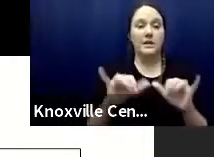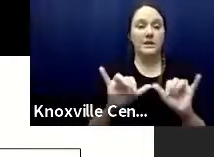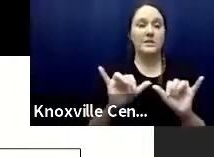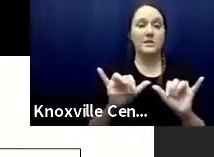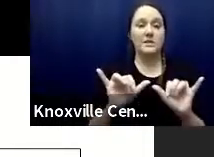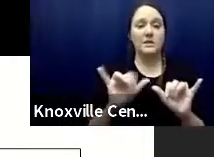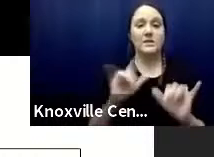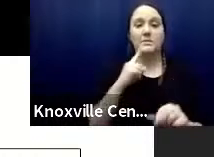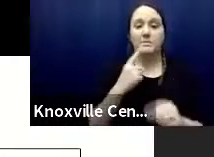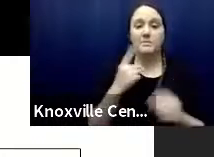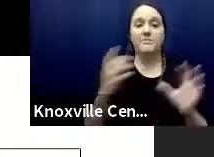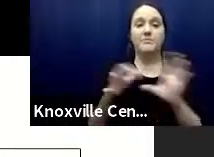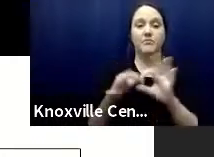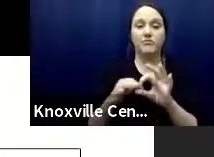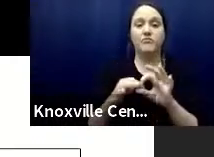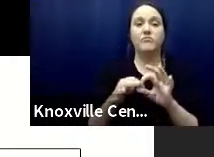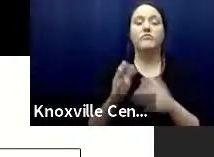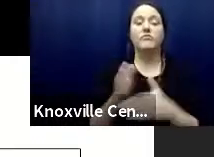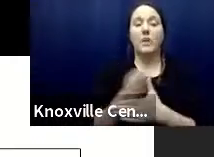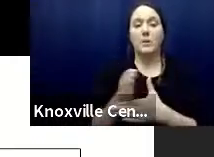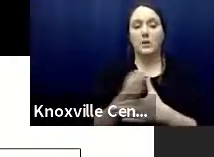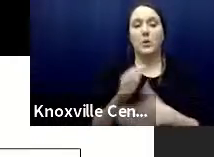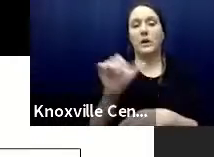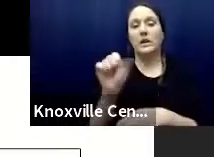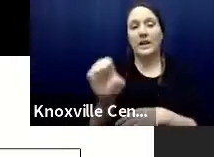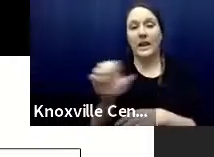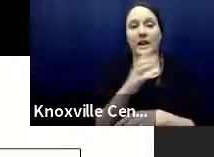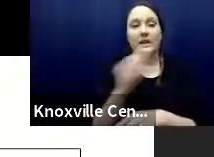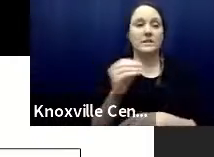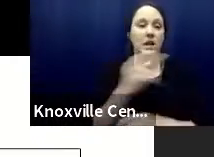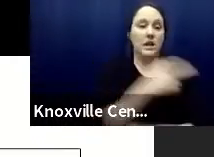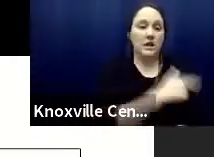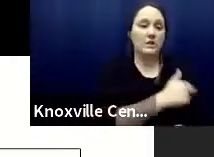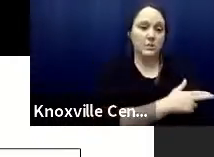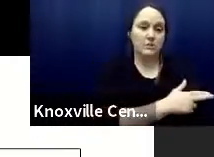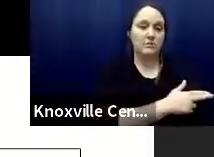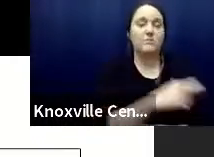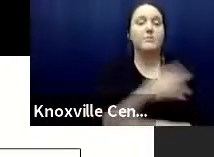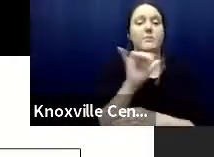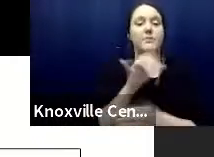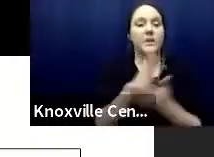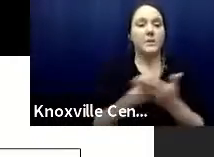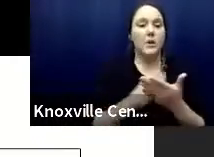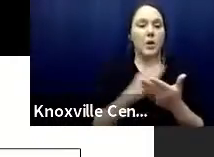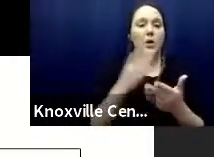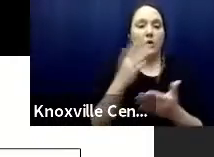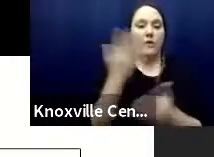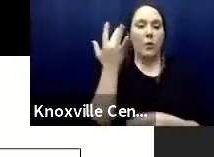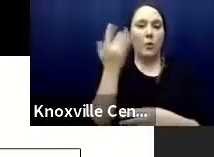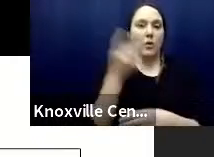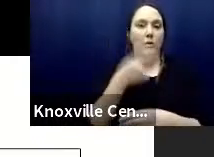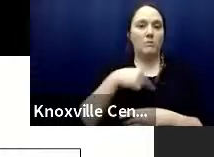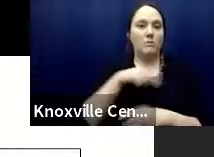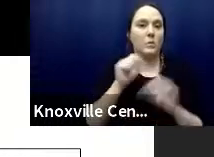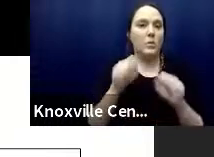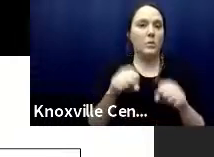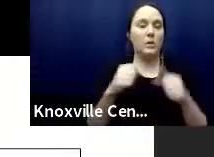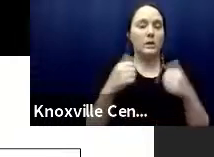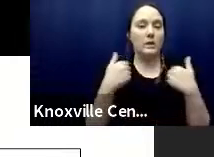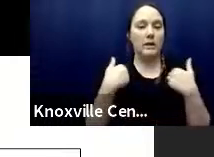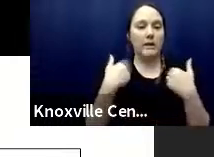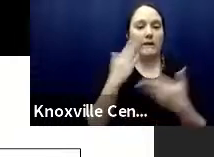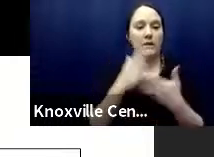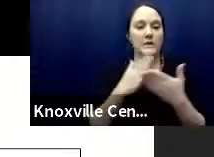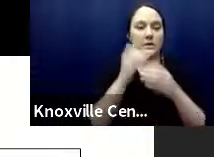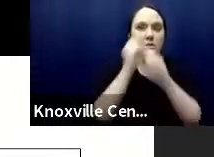pretty significant correlation between cases and hospitalizations. And that's part of what allows us to be able to have some sense